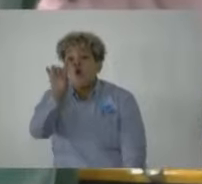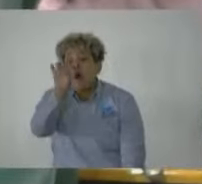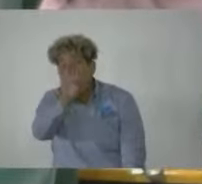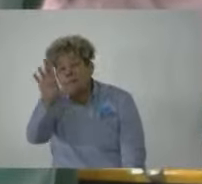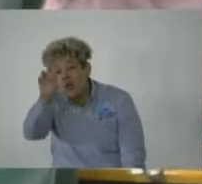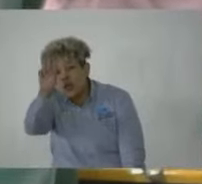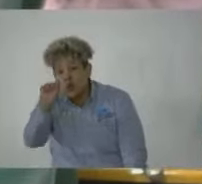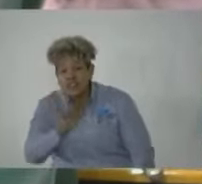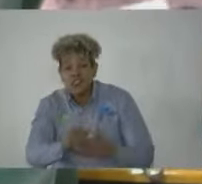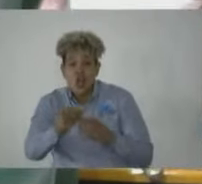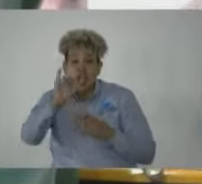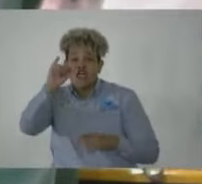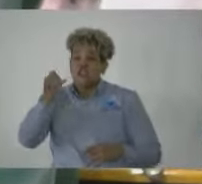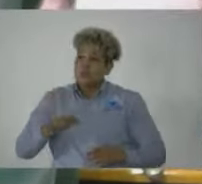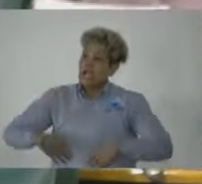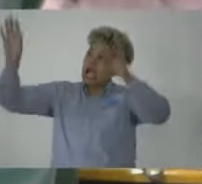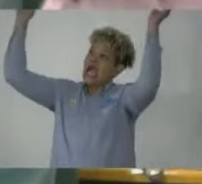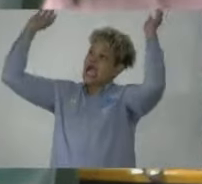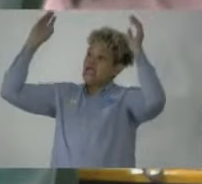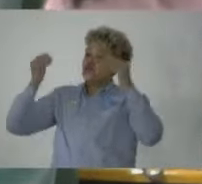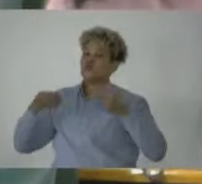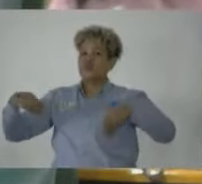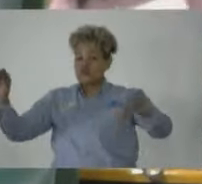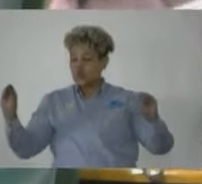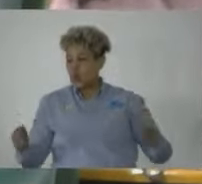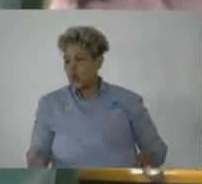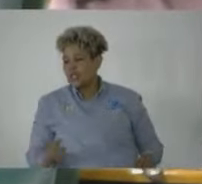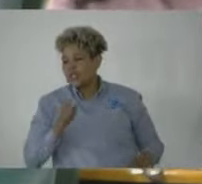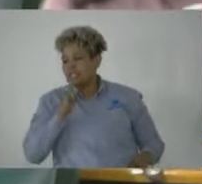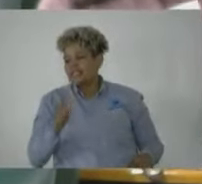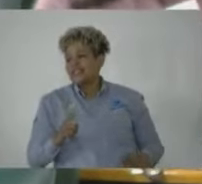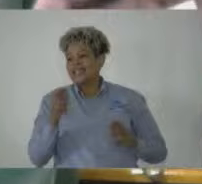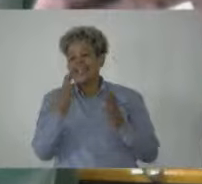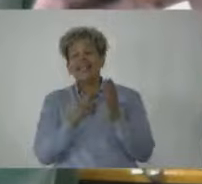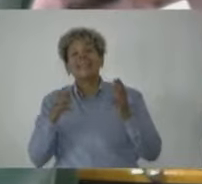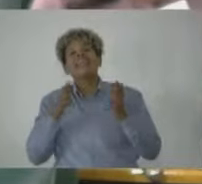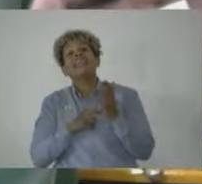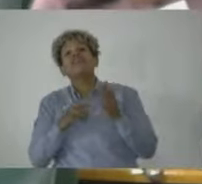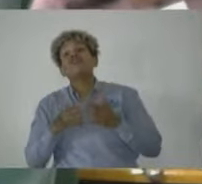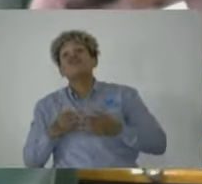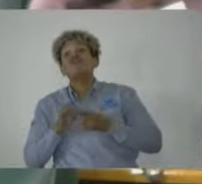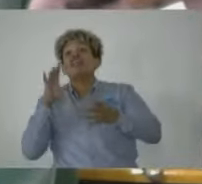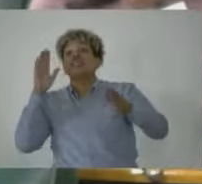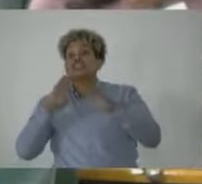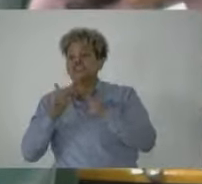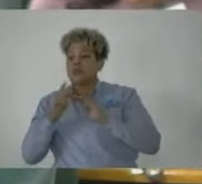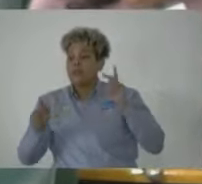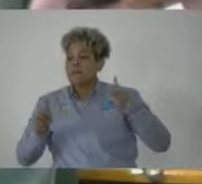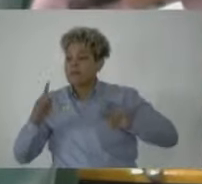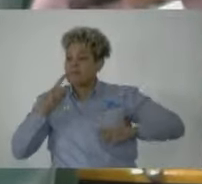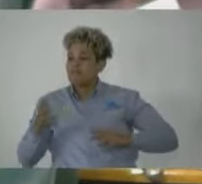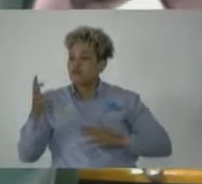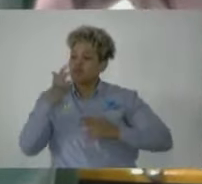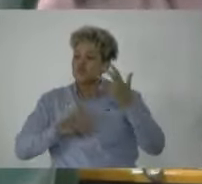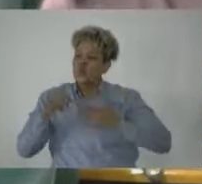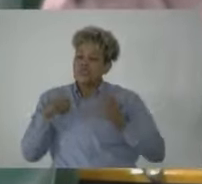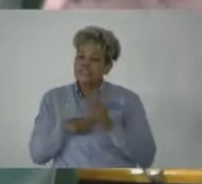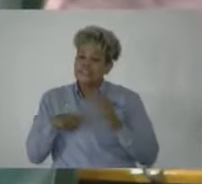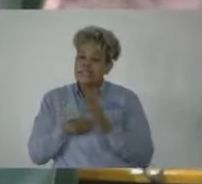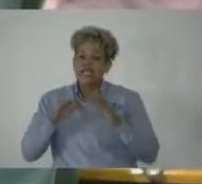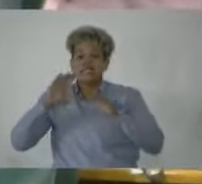$1 billion in Air Jamaica, was sold, releasing the Jamaican people from this major source of debt escalation.